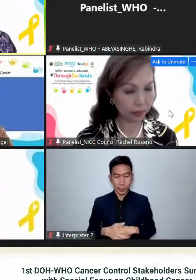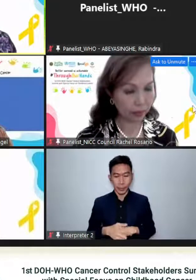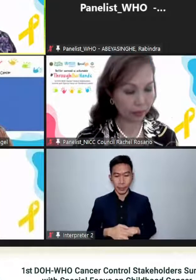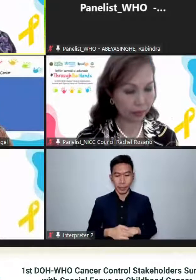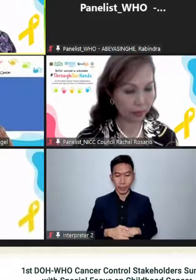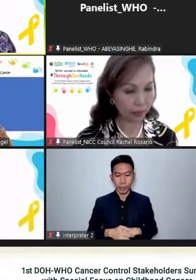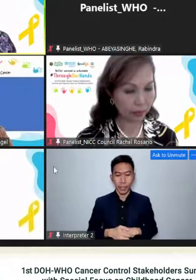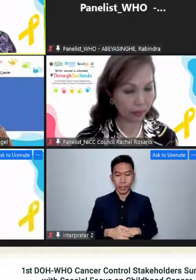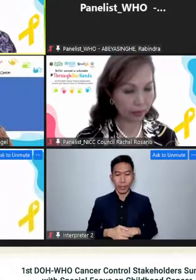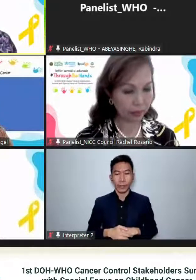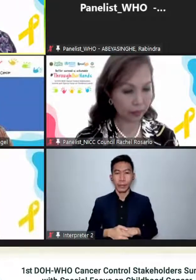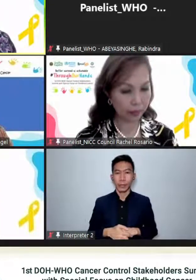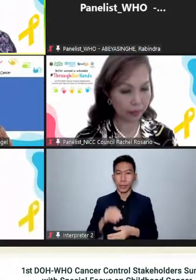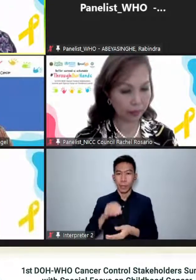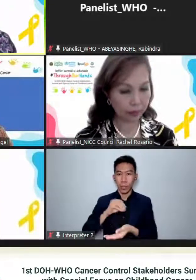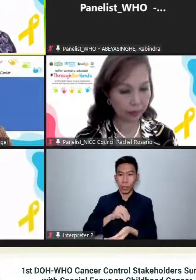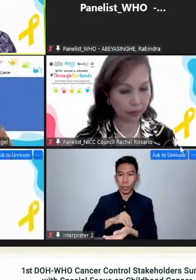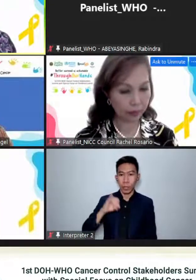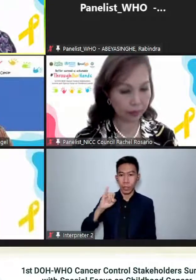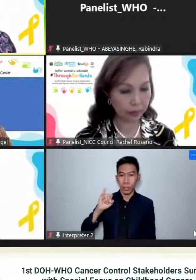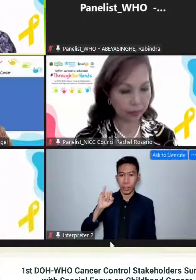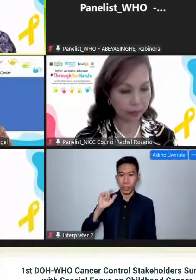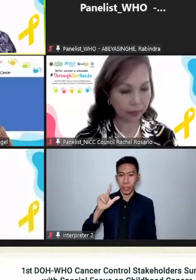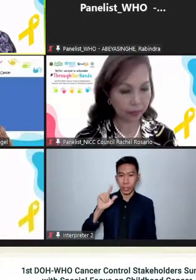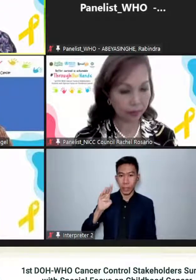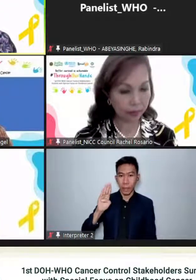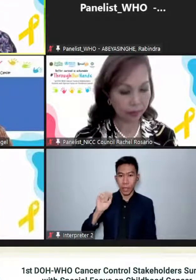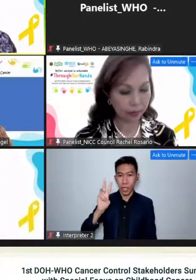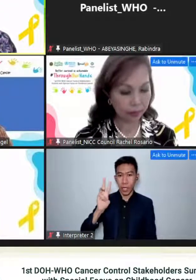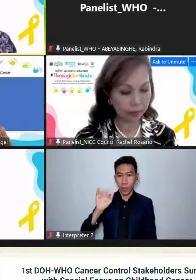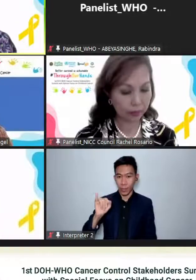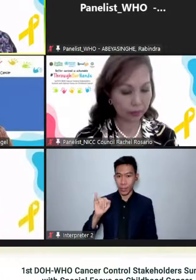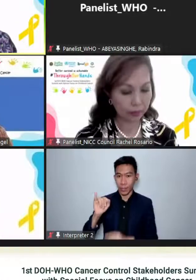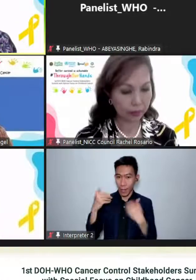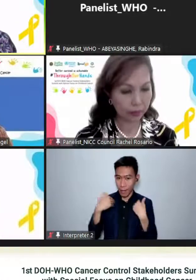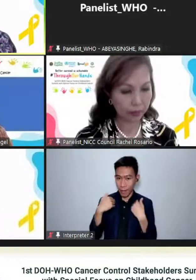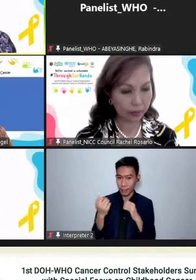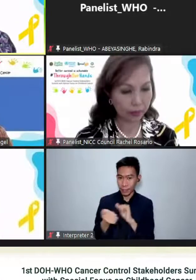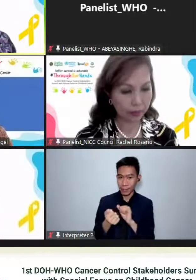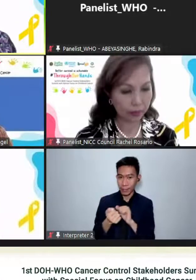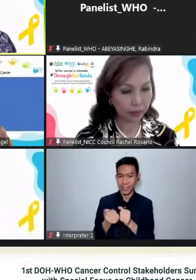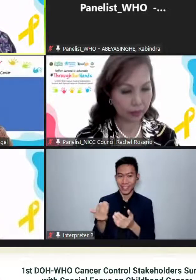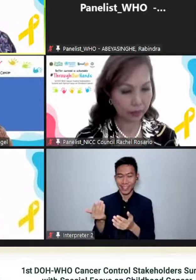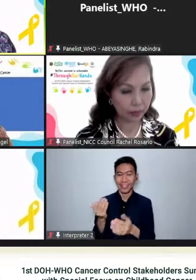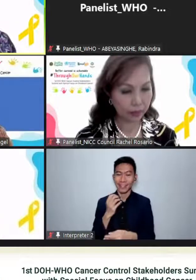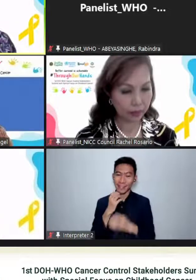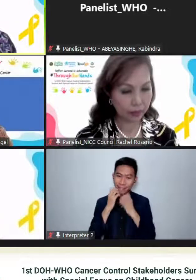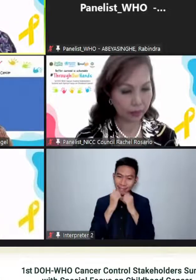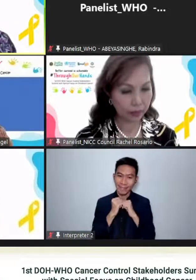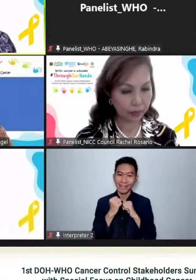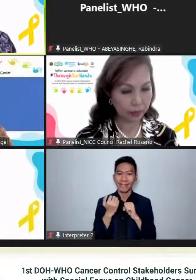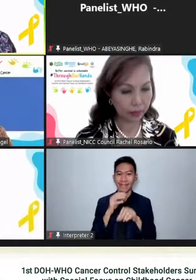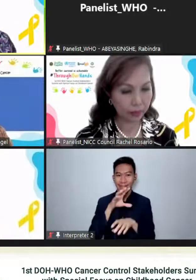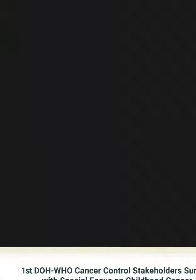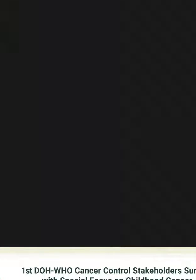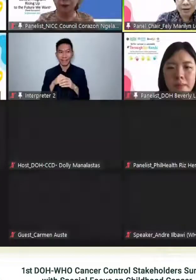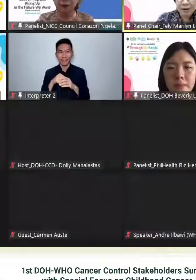Dr. Ilbawi, are you still with us? We'd love to have you in the picture.